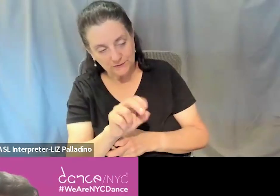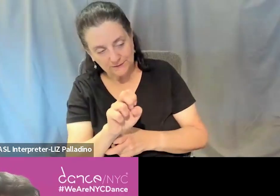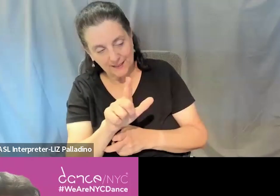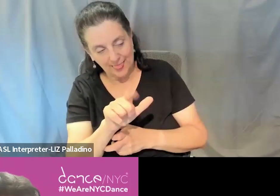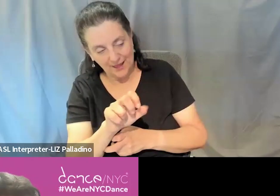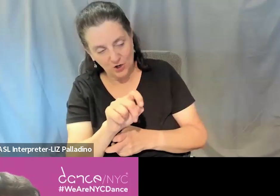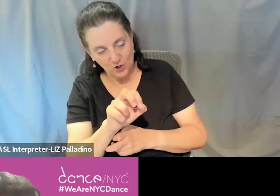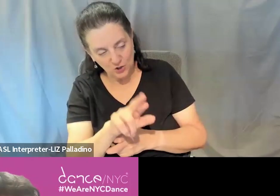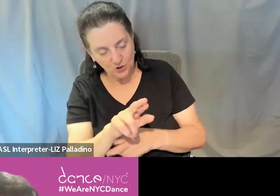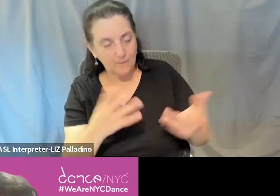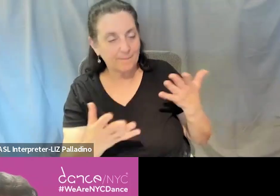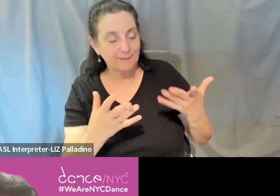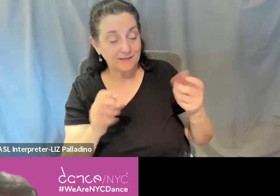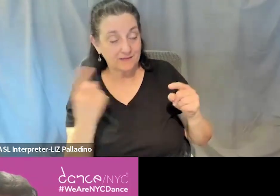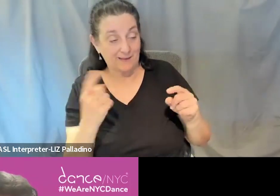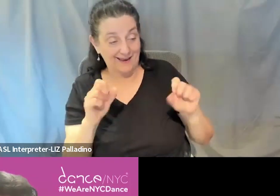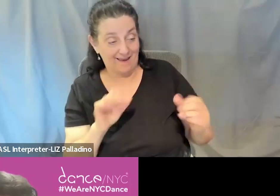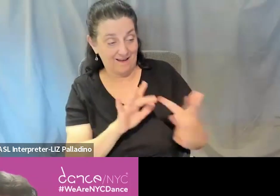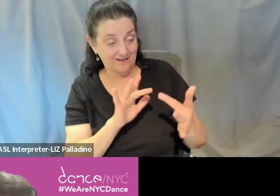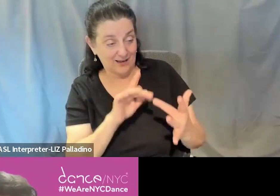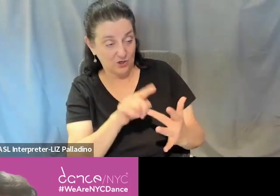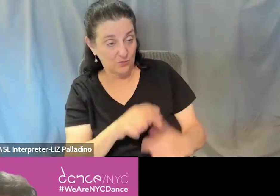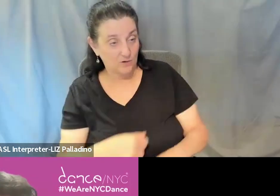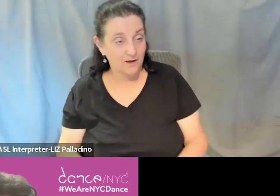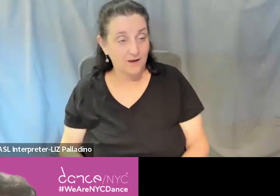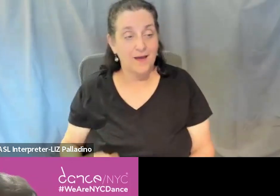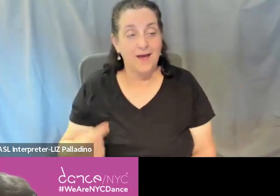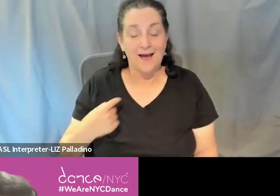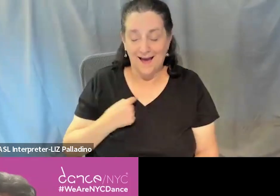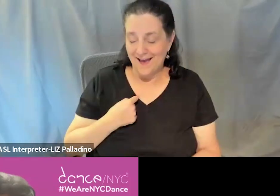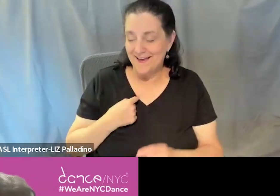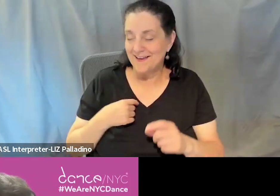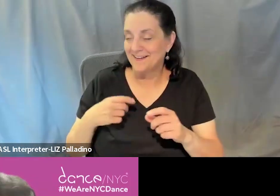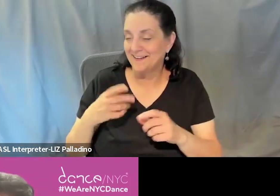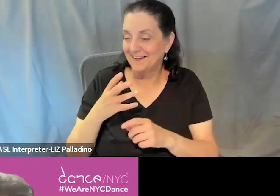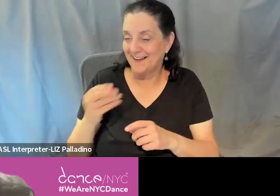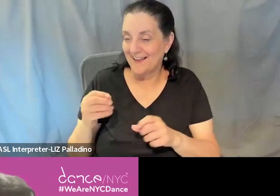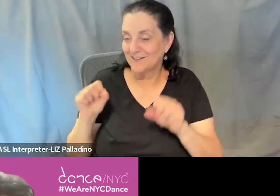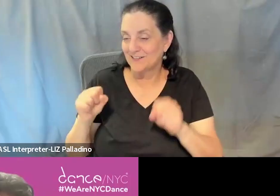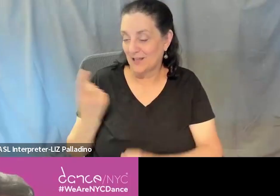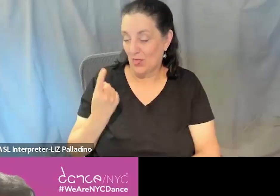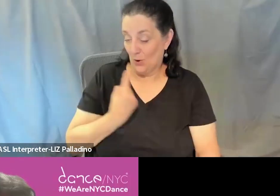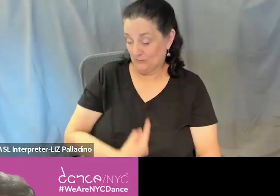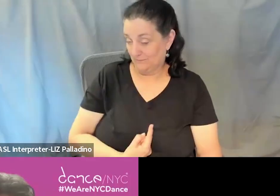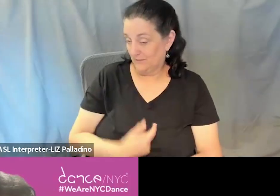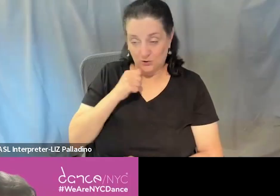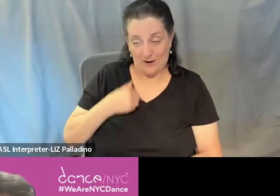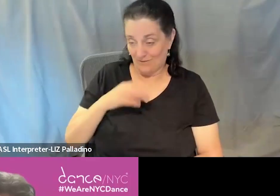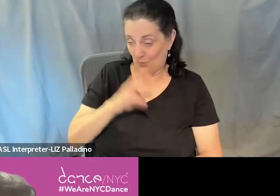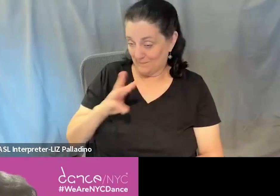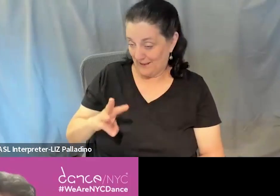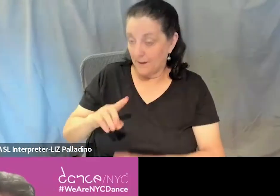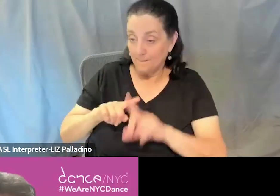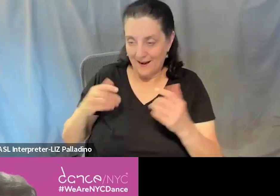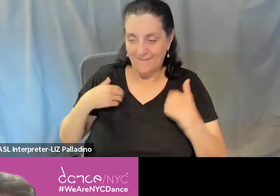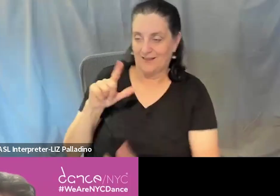you? I am what's called a very boutique firm. So it's just me, and I don't have a website, but I am on LinkedIn, and